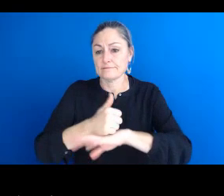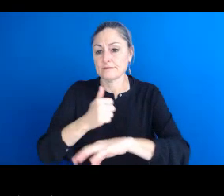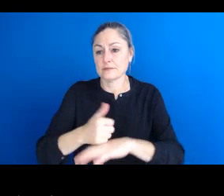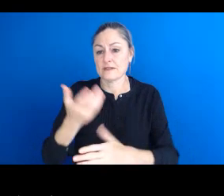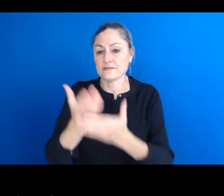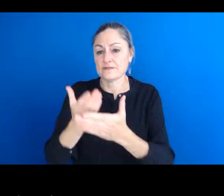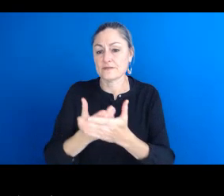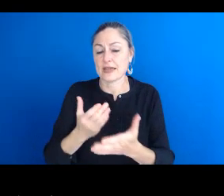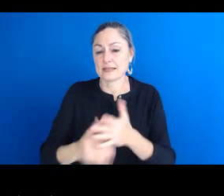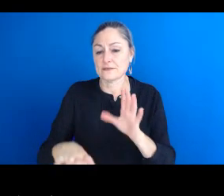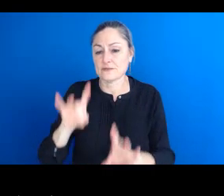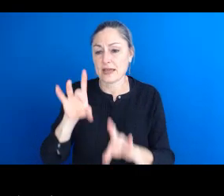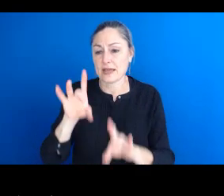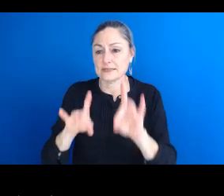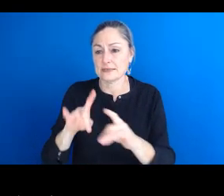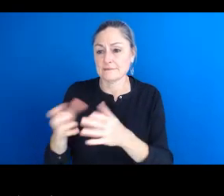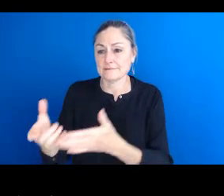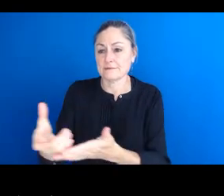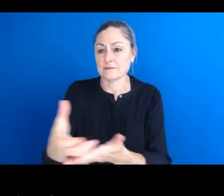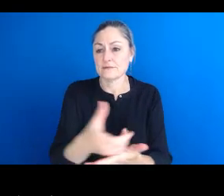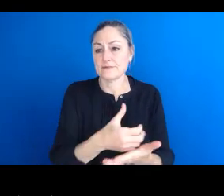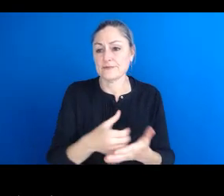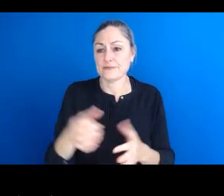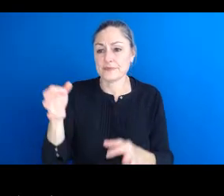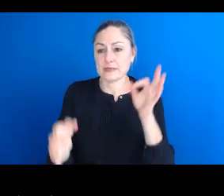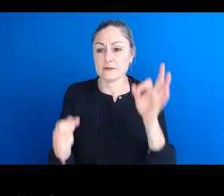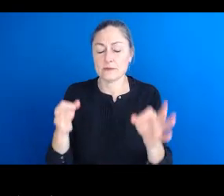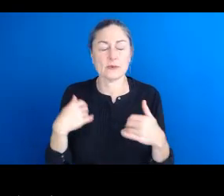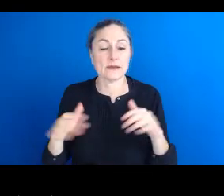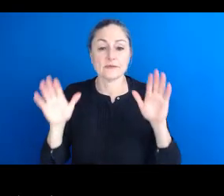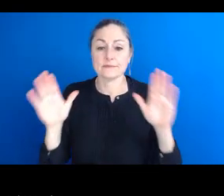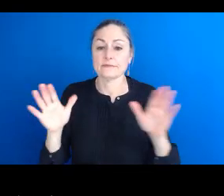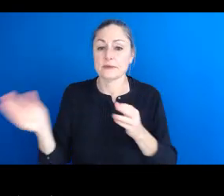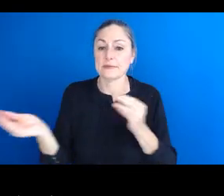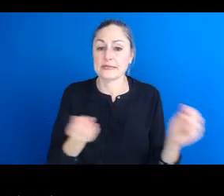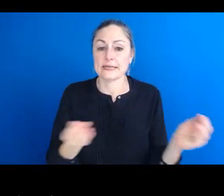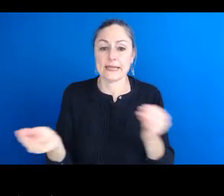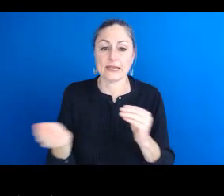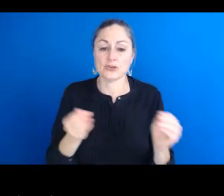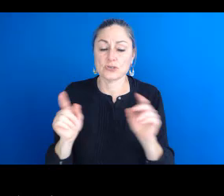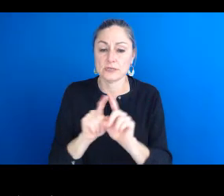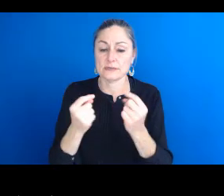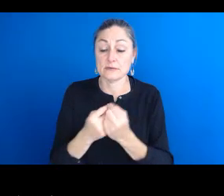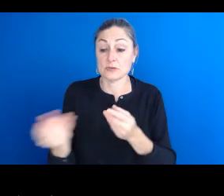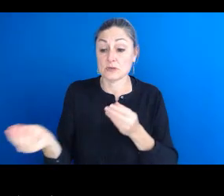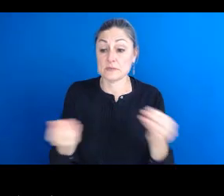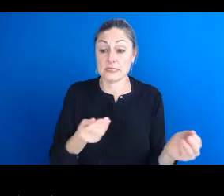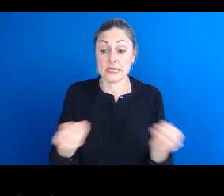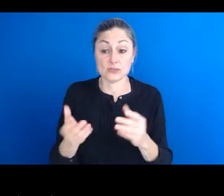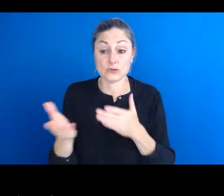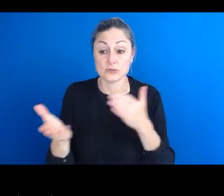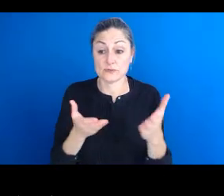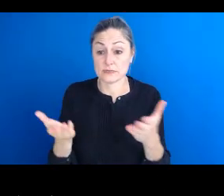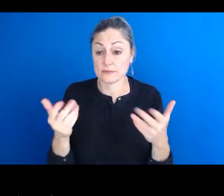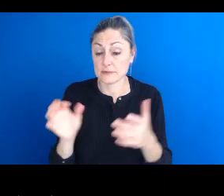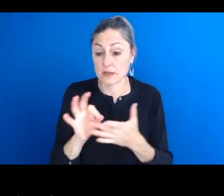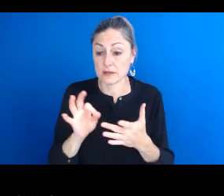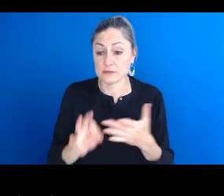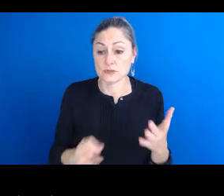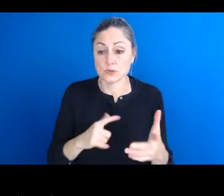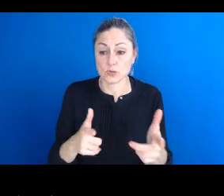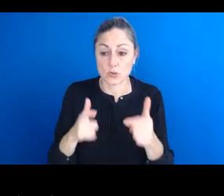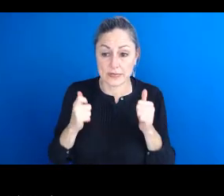ways to obtain evidence. We've got a fantastic mediation team, so mediation services might be an option to quickly and